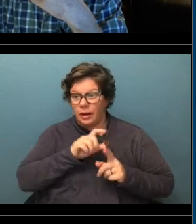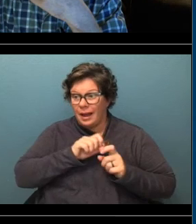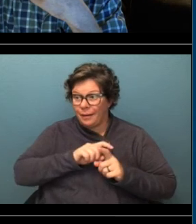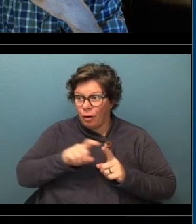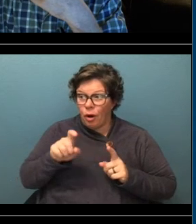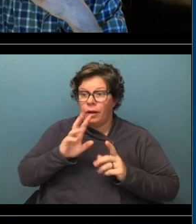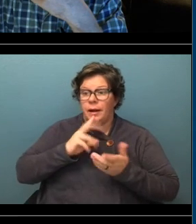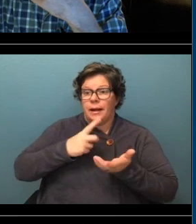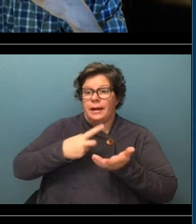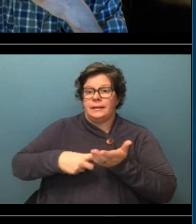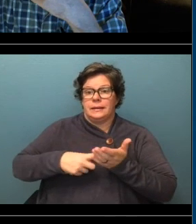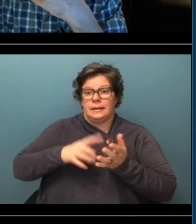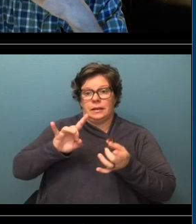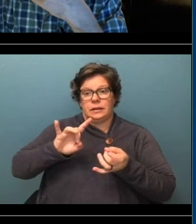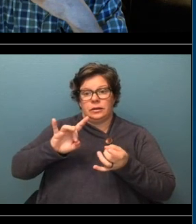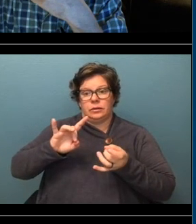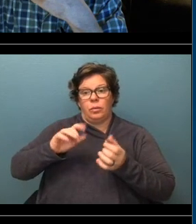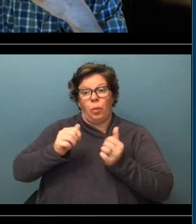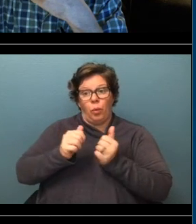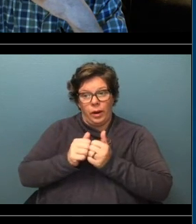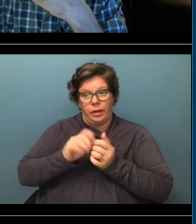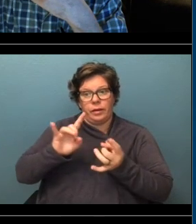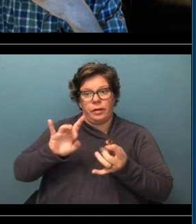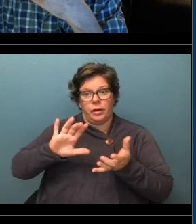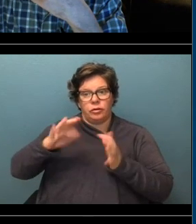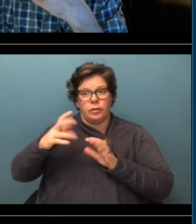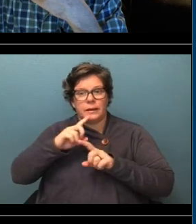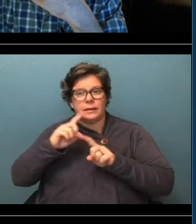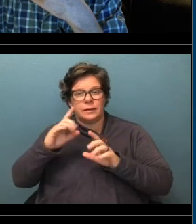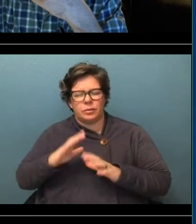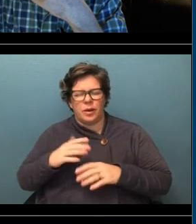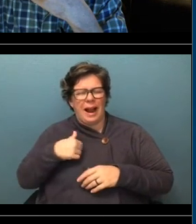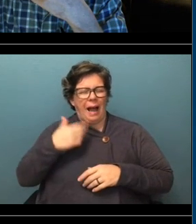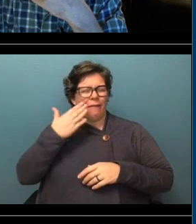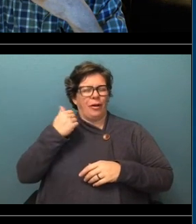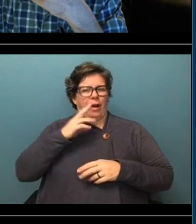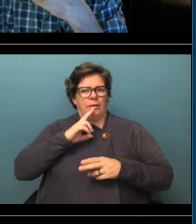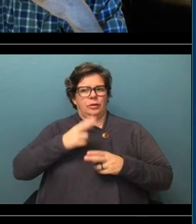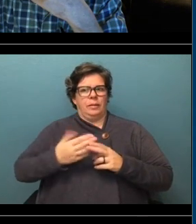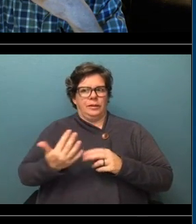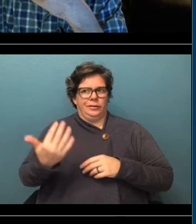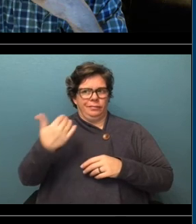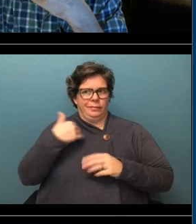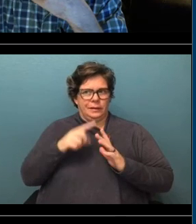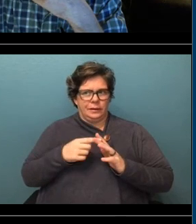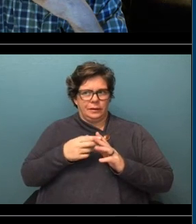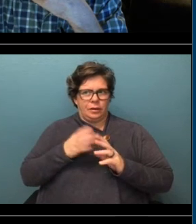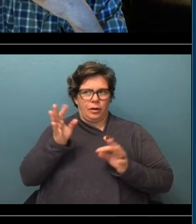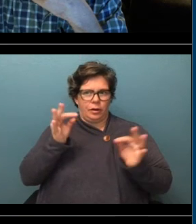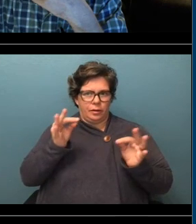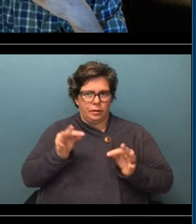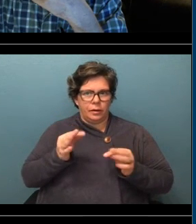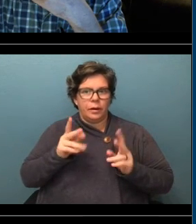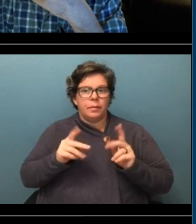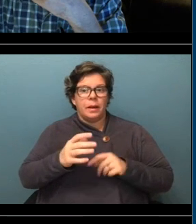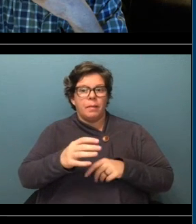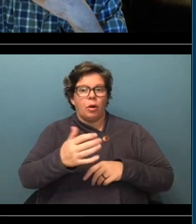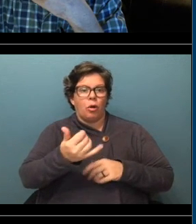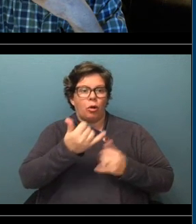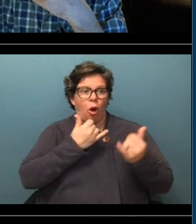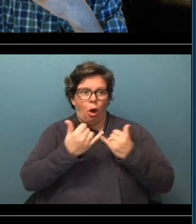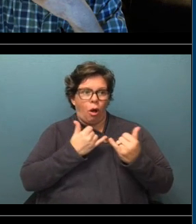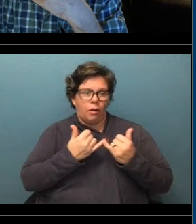crisis responder. You know, I forgot to say at the beginning, but you know, people calling the hotline call for a variety